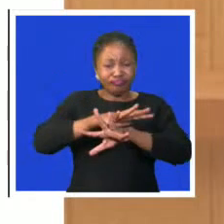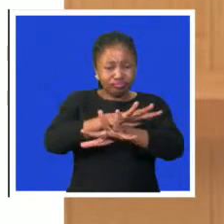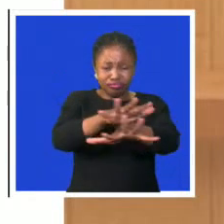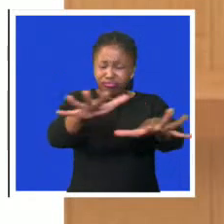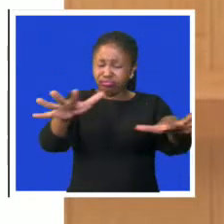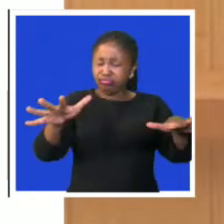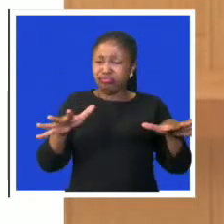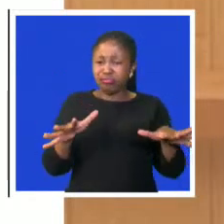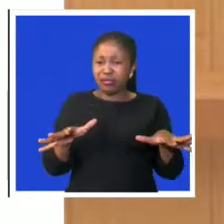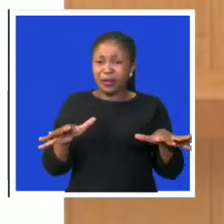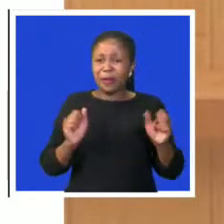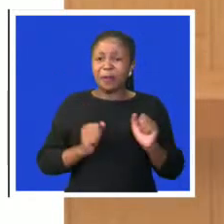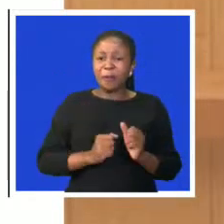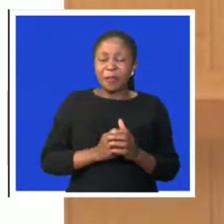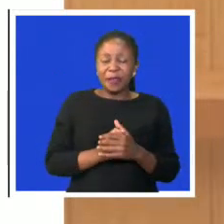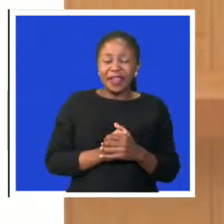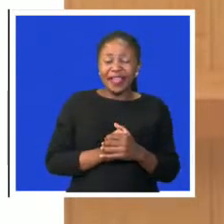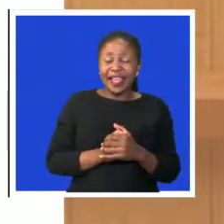loggerheads